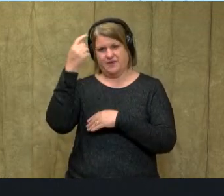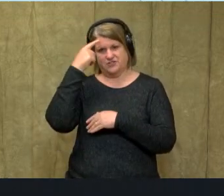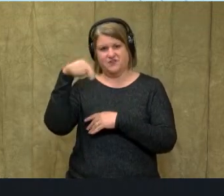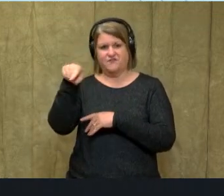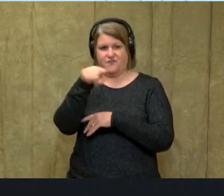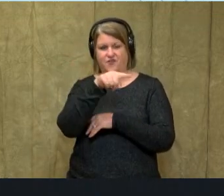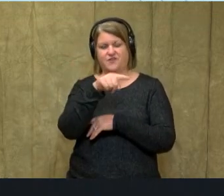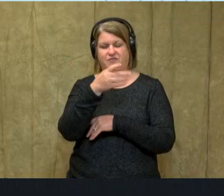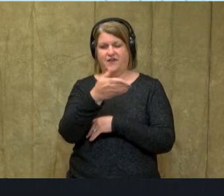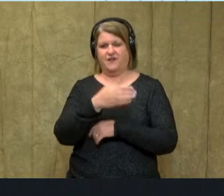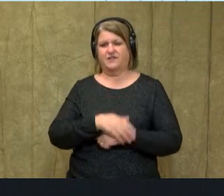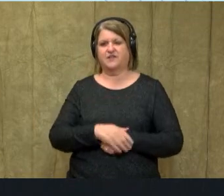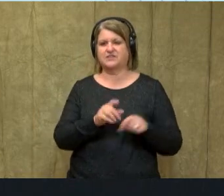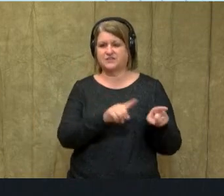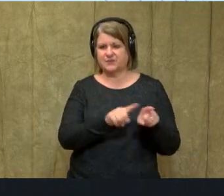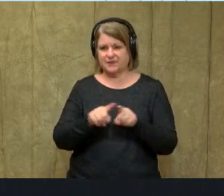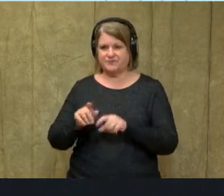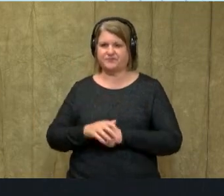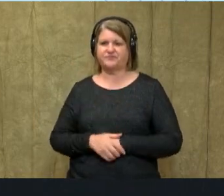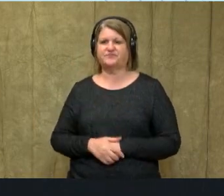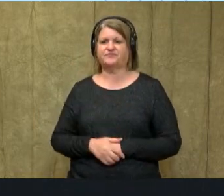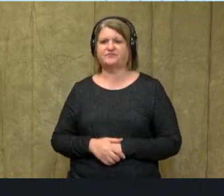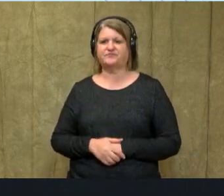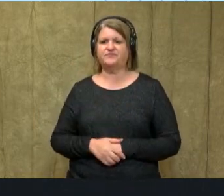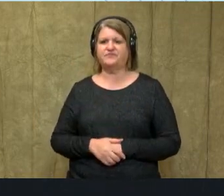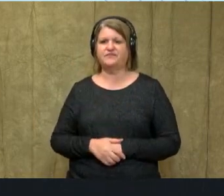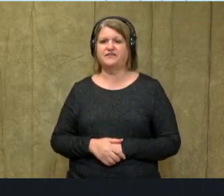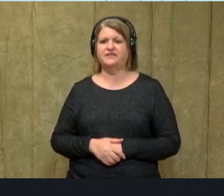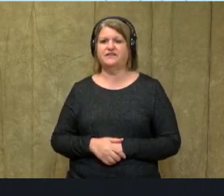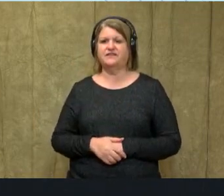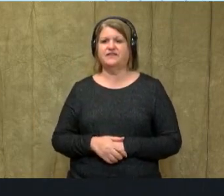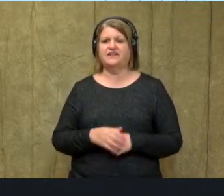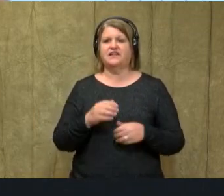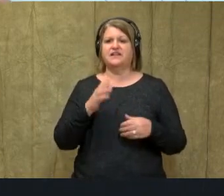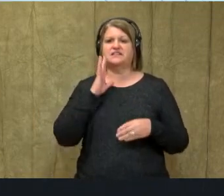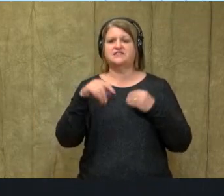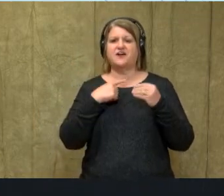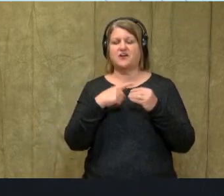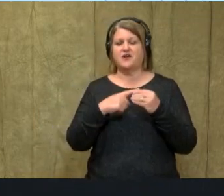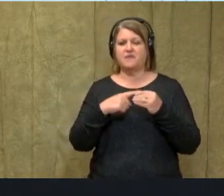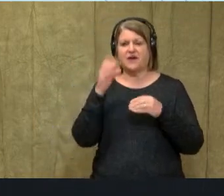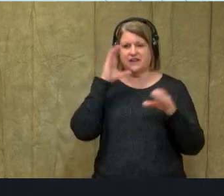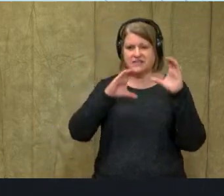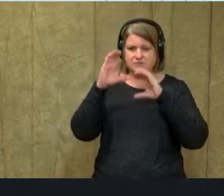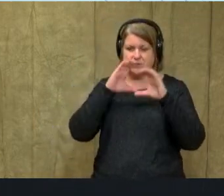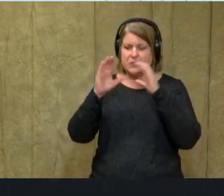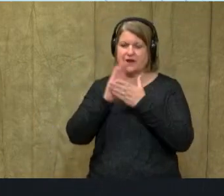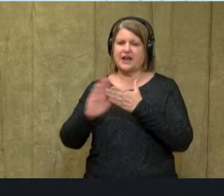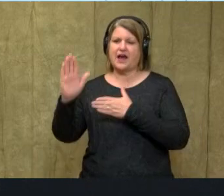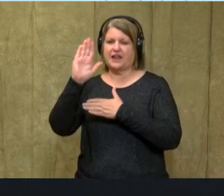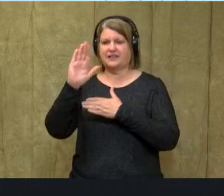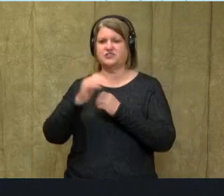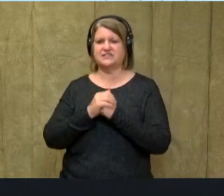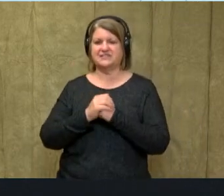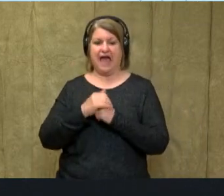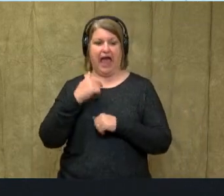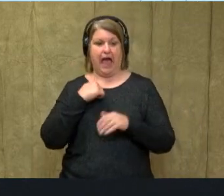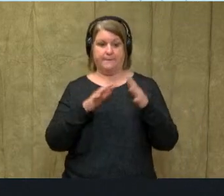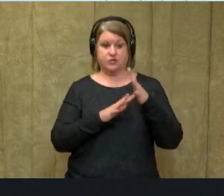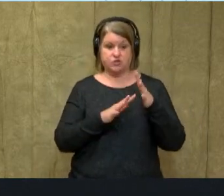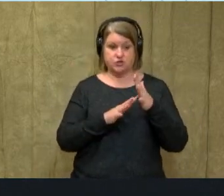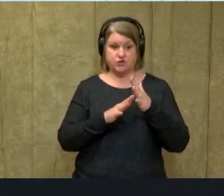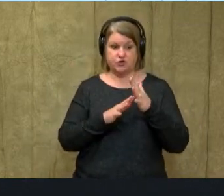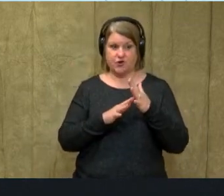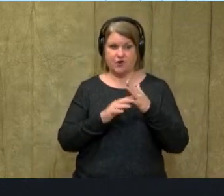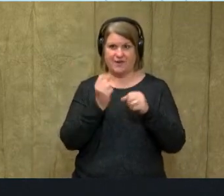as well. So let's talk about exploring colleges and universities. I'm a junior, I'm headed into my senior year,